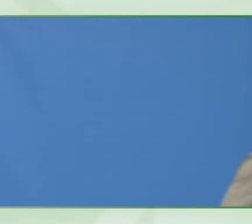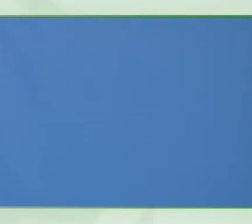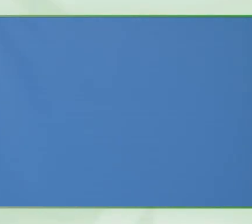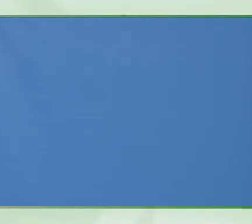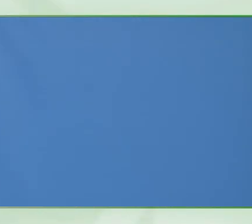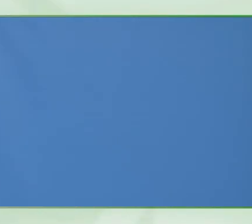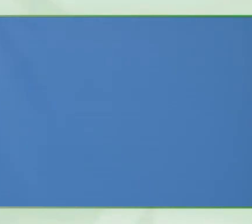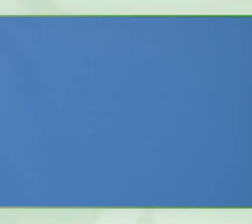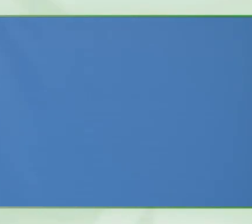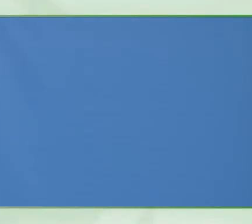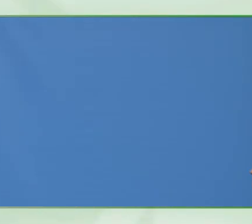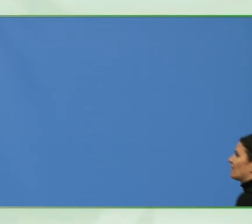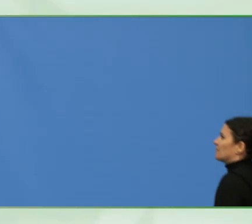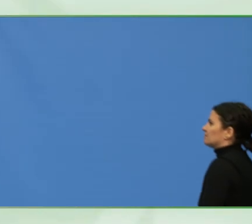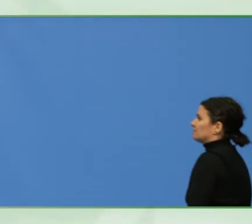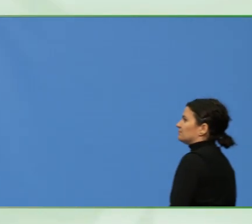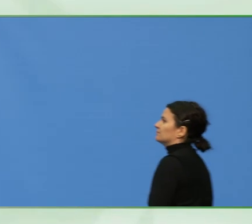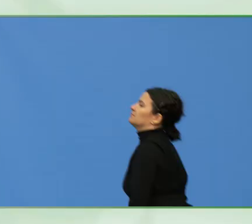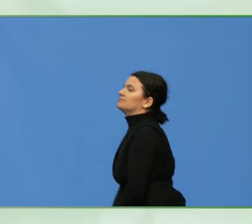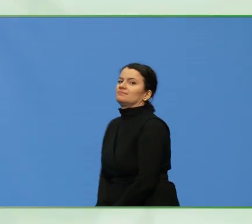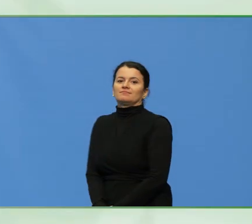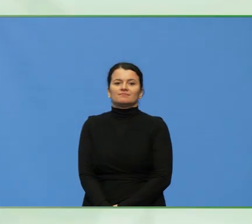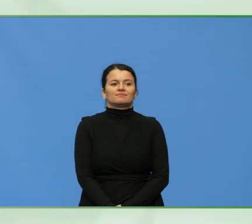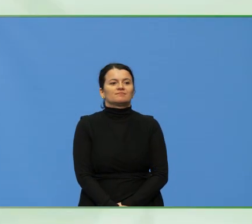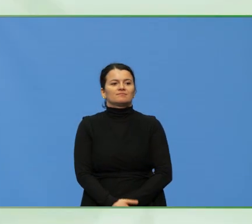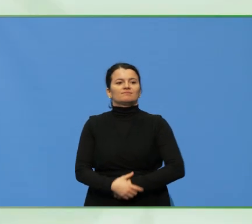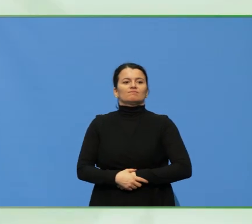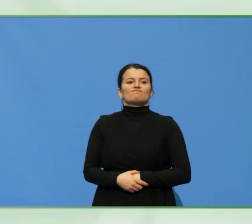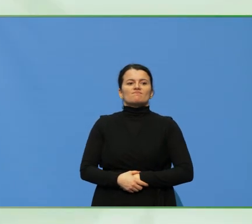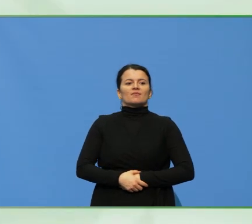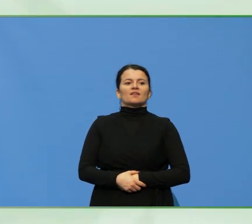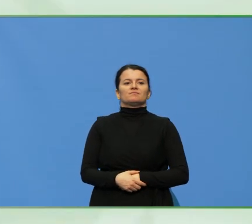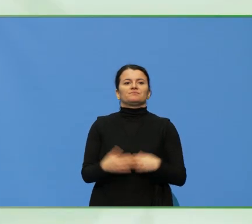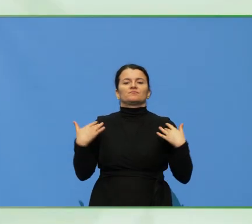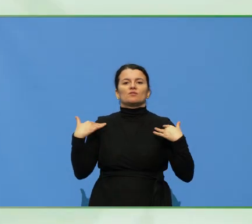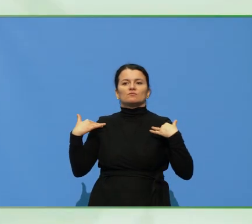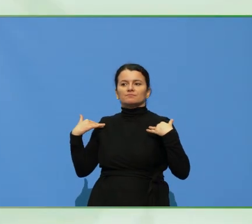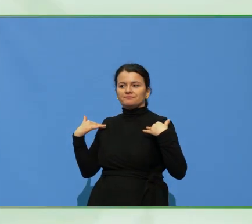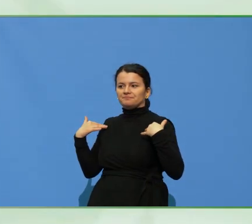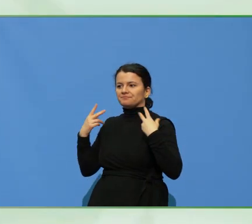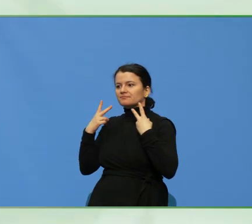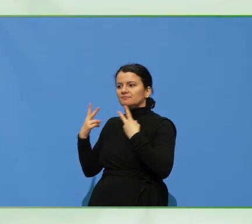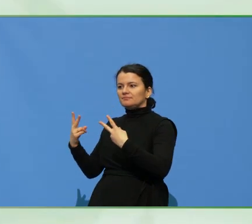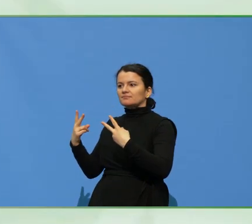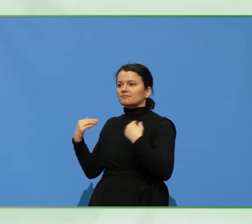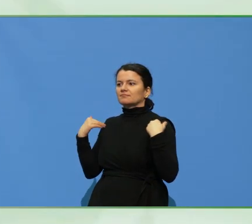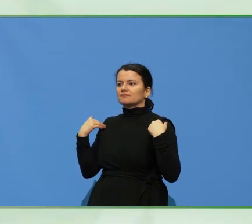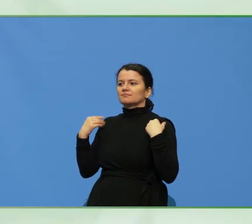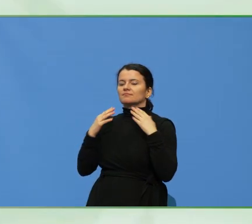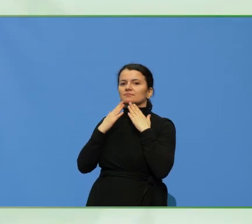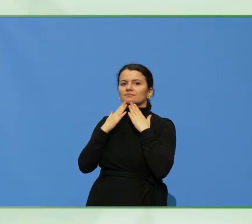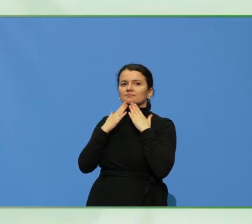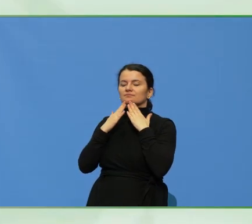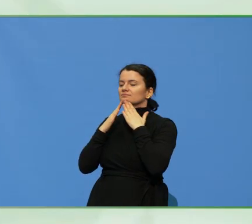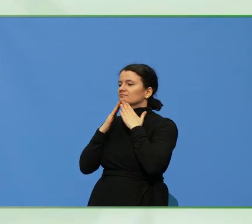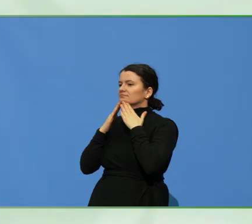going to take the torso, the shoulders, the chest moving towards the right of the room. The chin can follow, the gaze